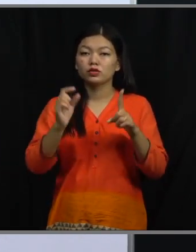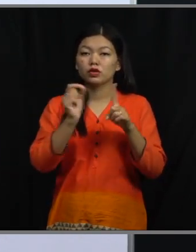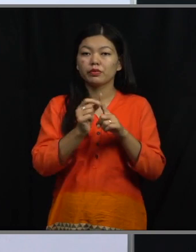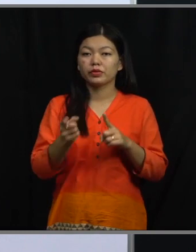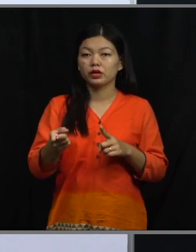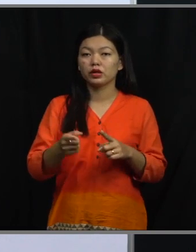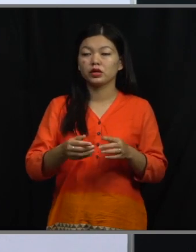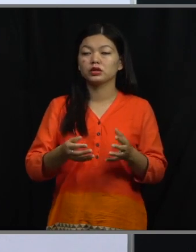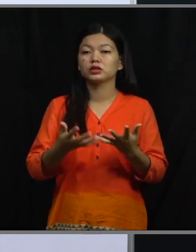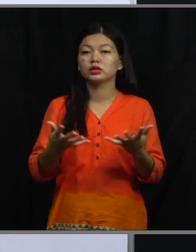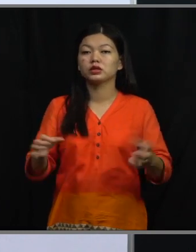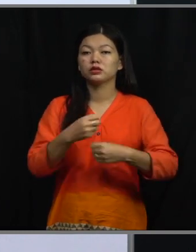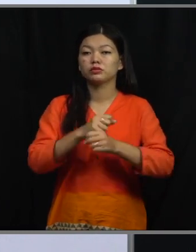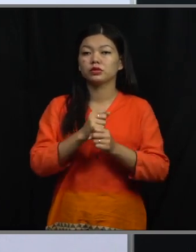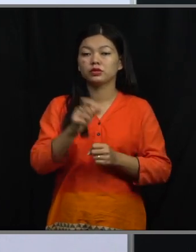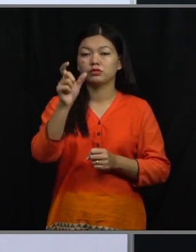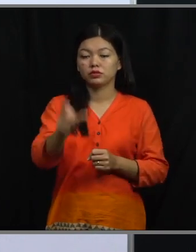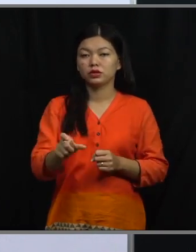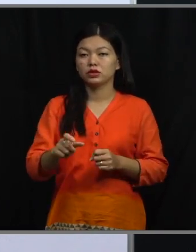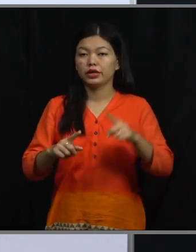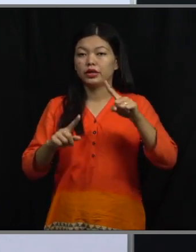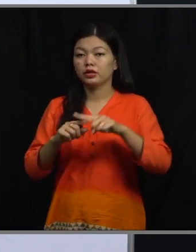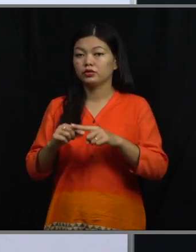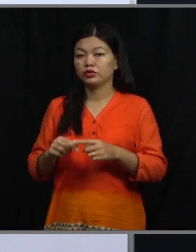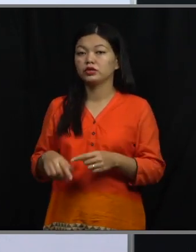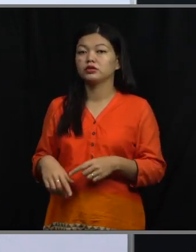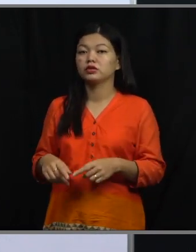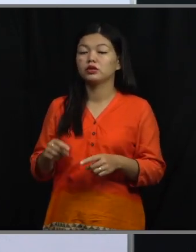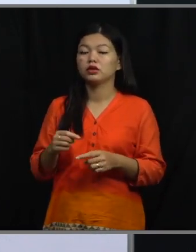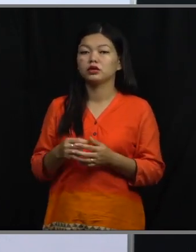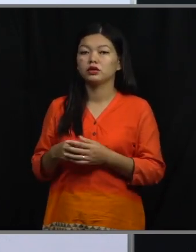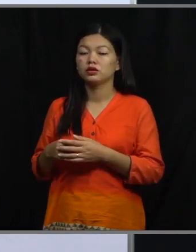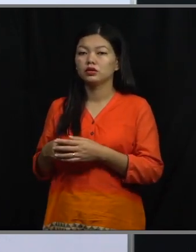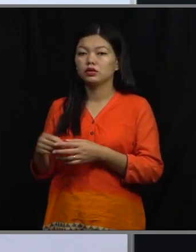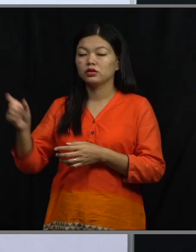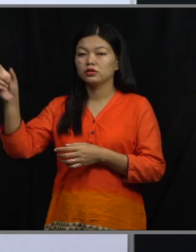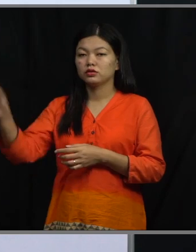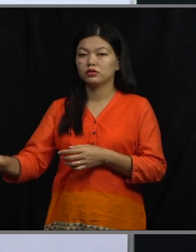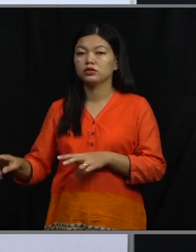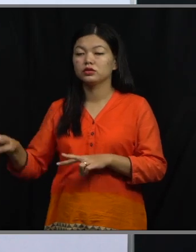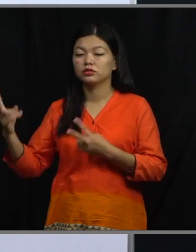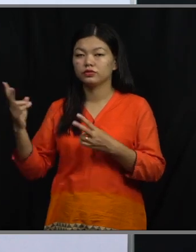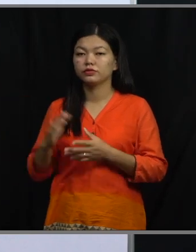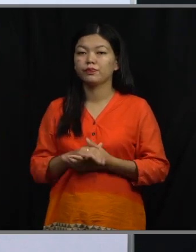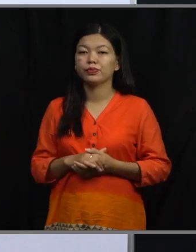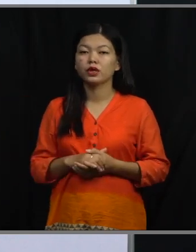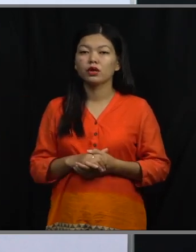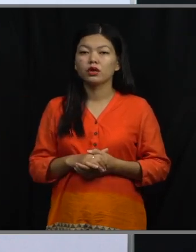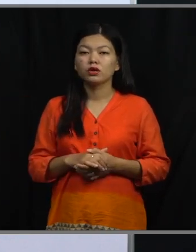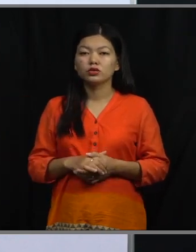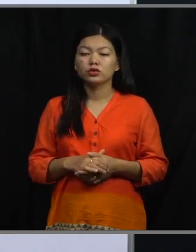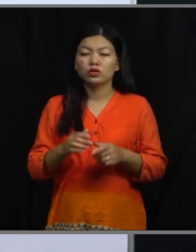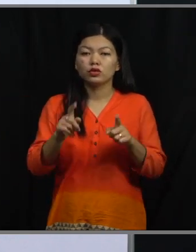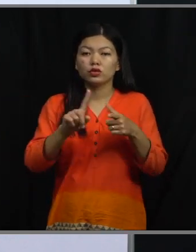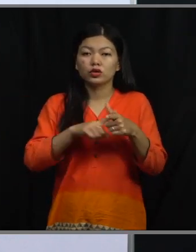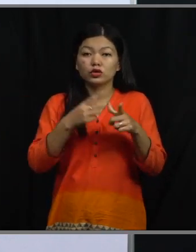sector, okay. So most of them, they have to stay away from home most of the time, and that is the reason why, you know, they want to live,